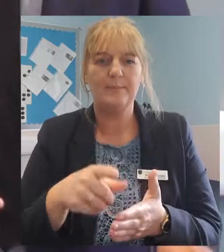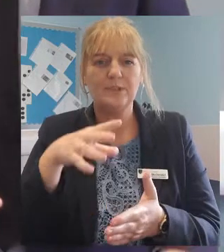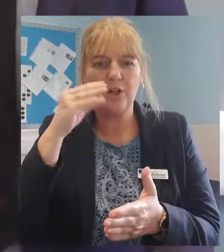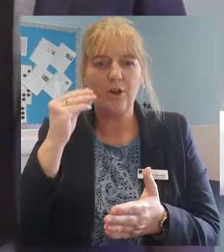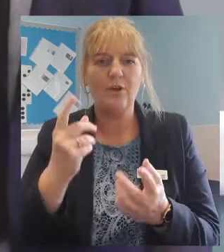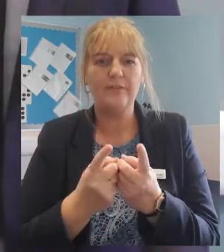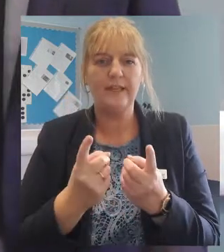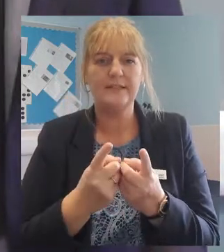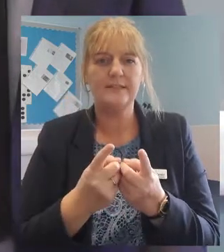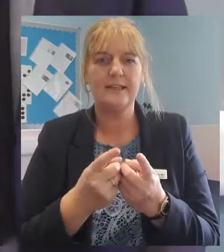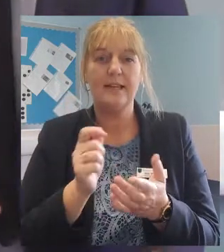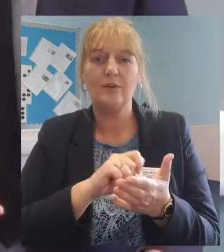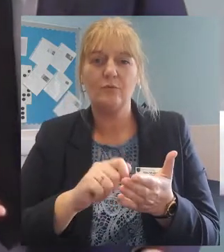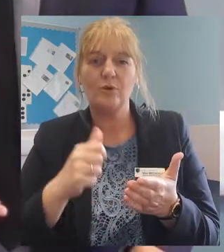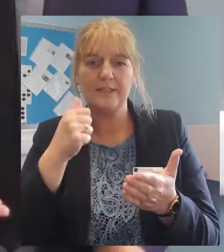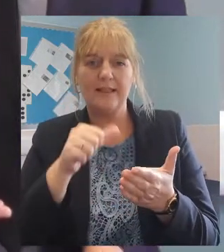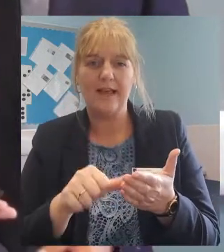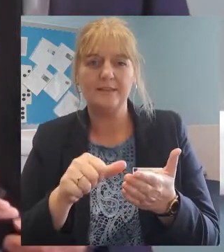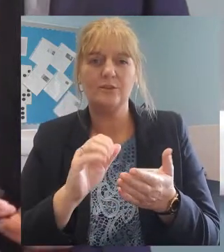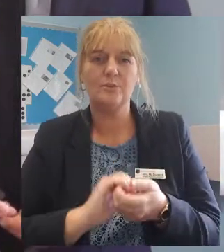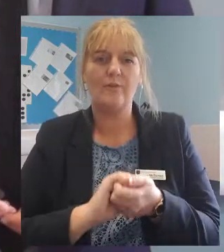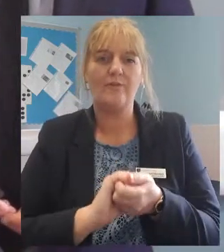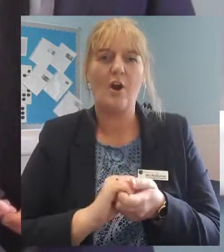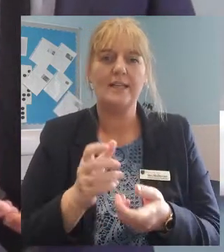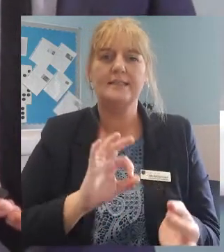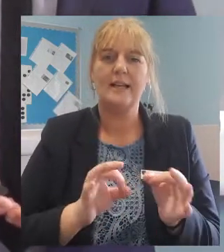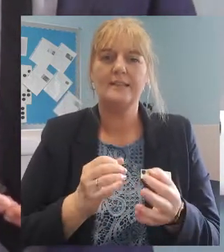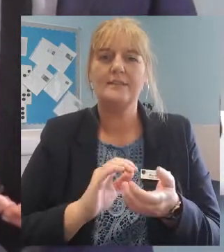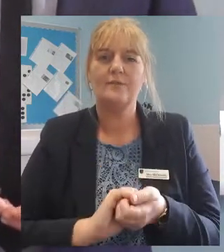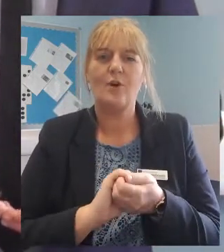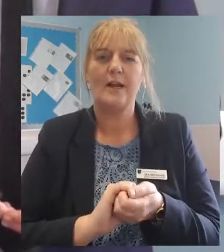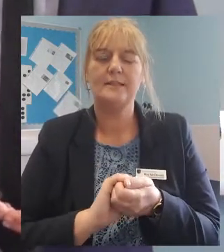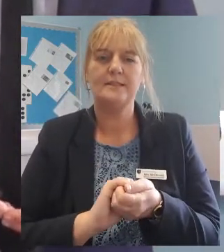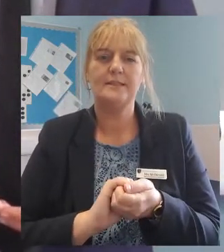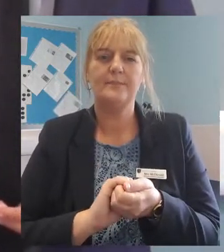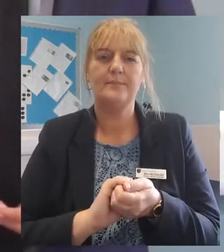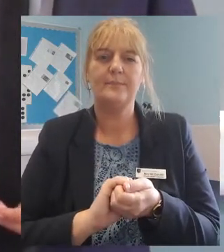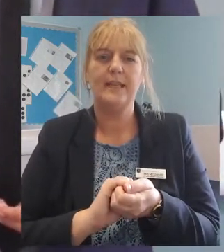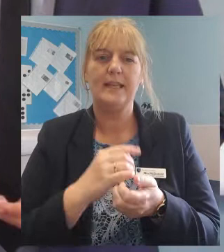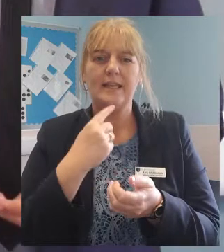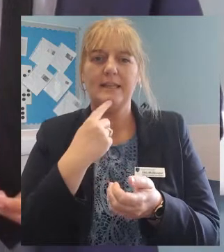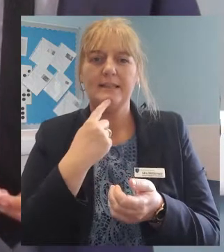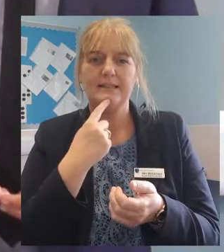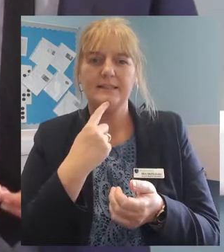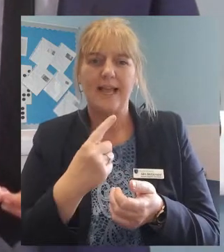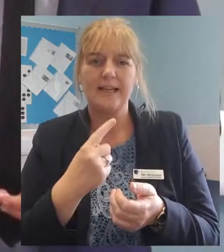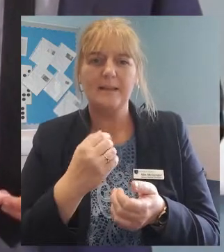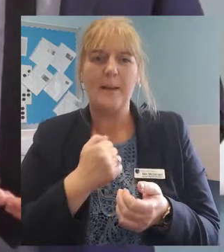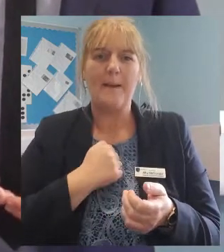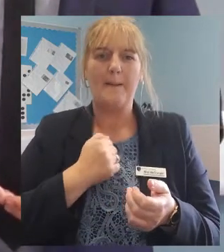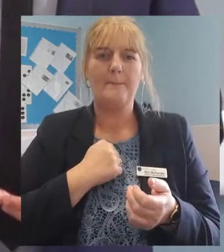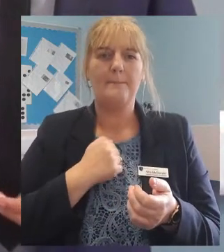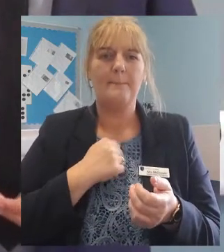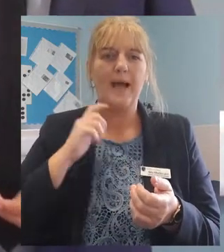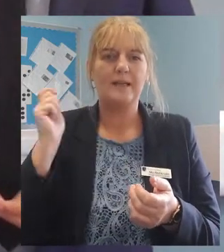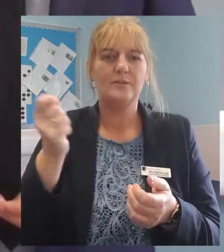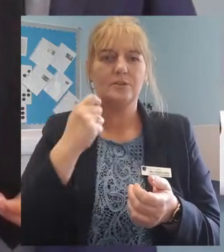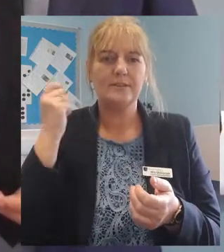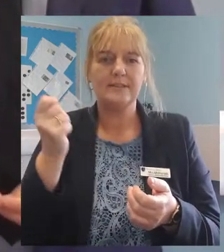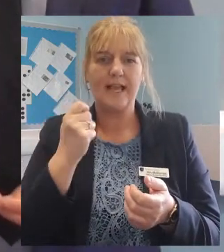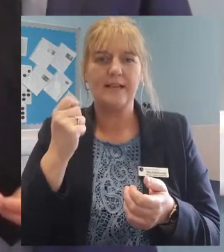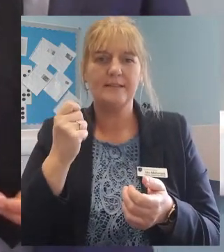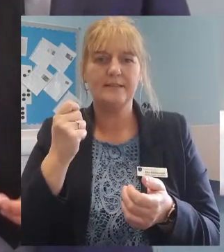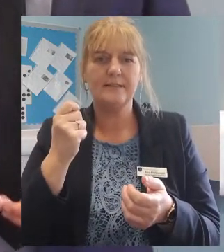were taken from a letter he wrote to a fellow scientist, Professor Robert Hooke, where he humbly claimed that all his